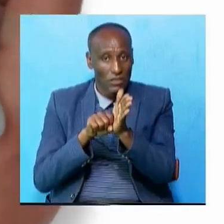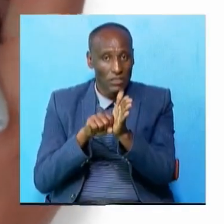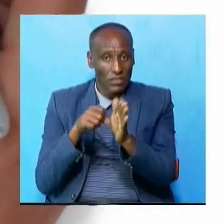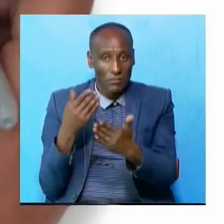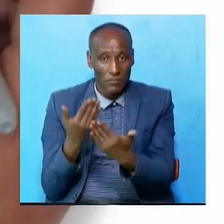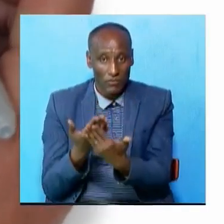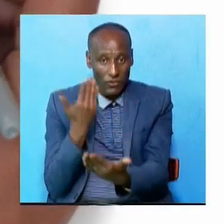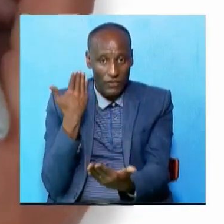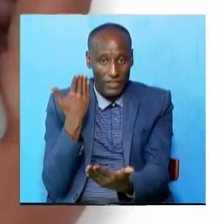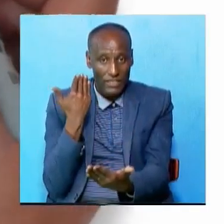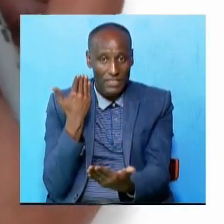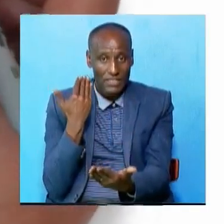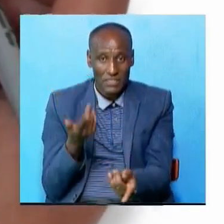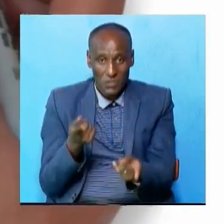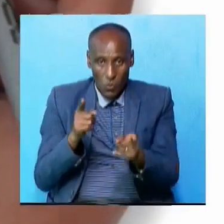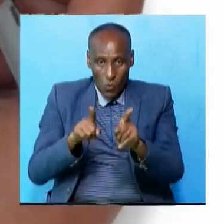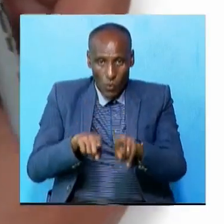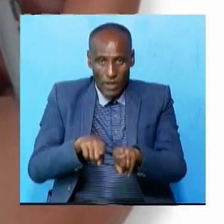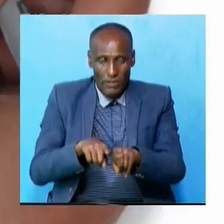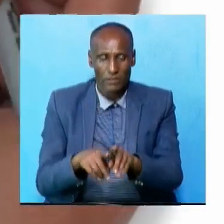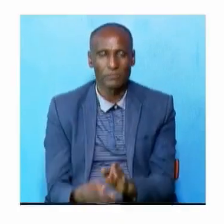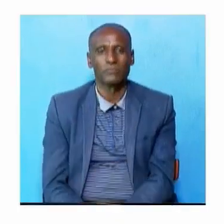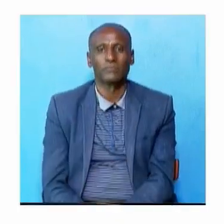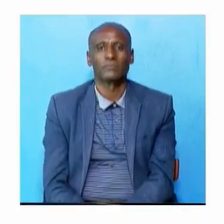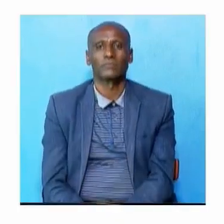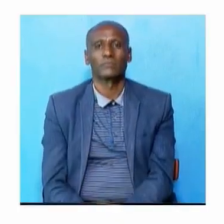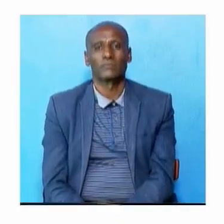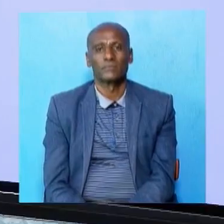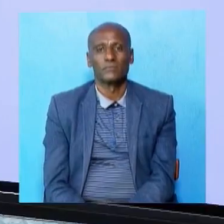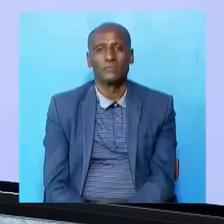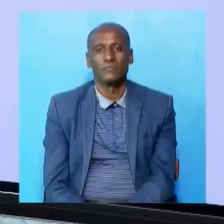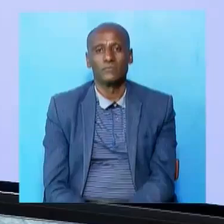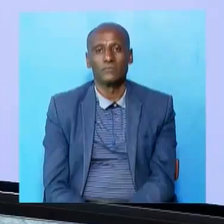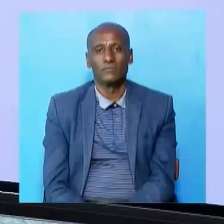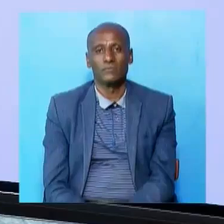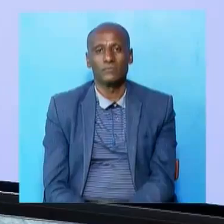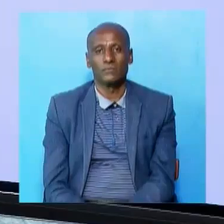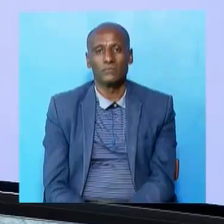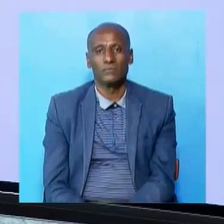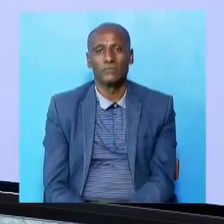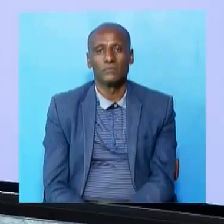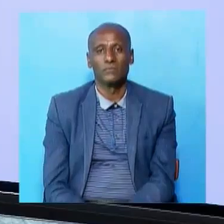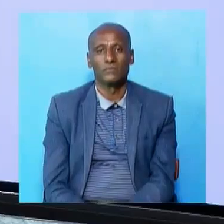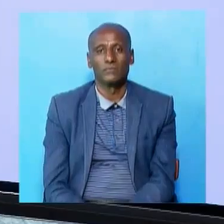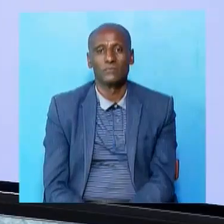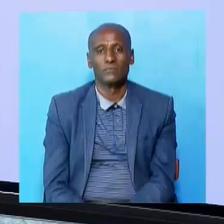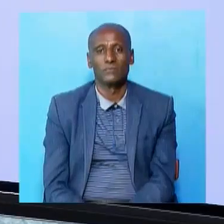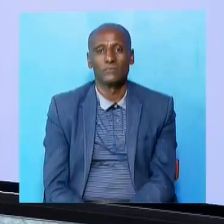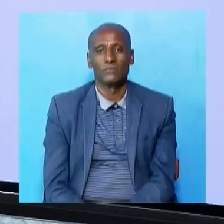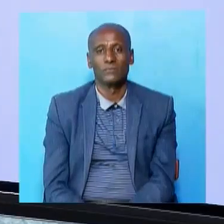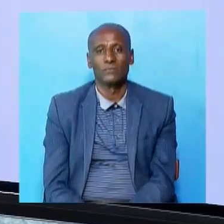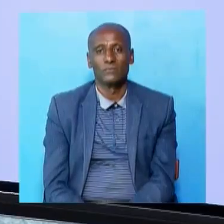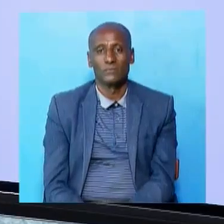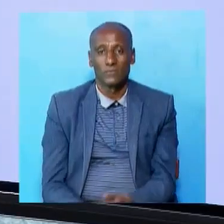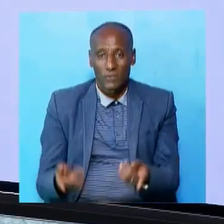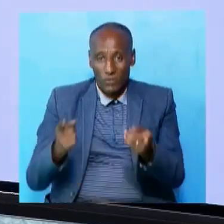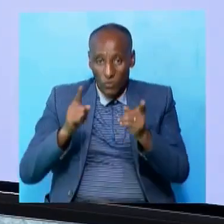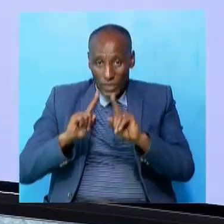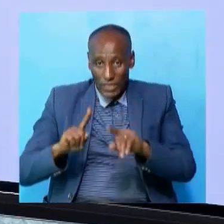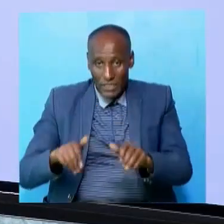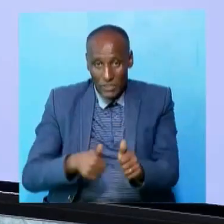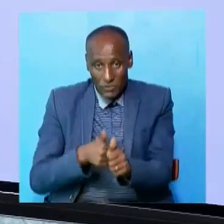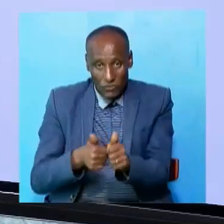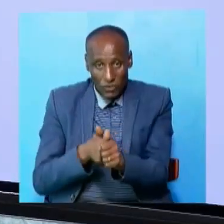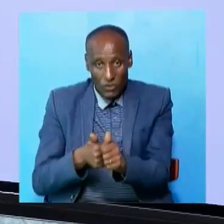All right? Simple past, a short action. And what do we say when we talk about when here? We said when is followed